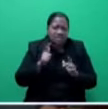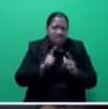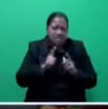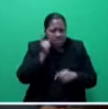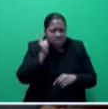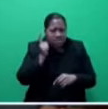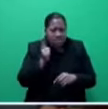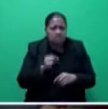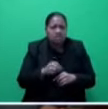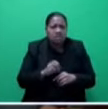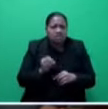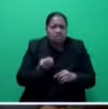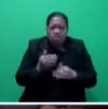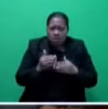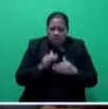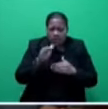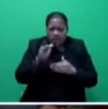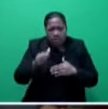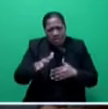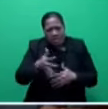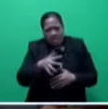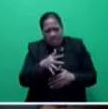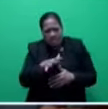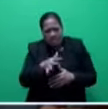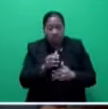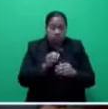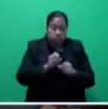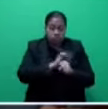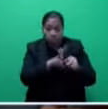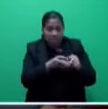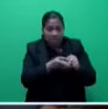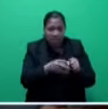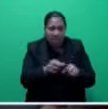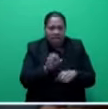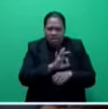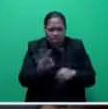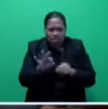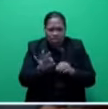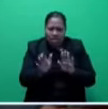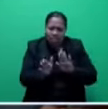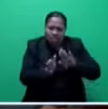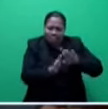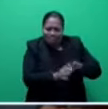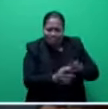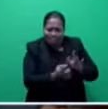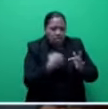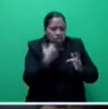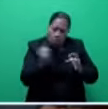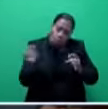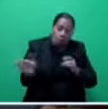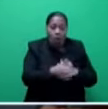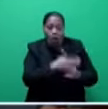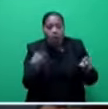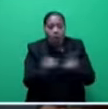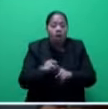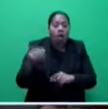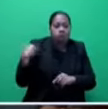when it comes to the future. COVID-19 has not spared anyone. Every Fijian has been affected in one way or the